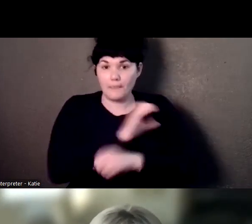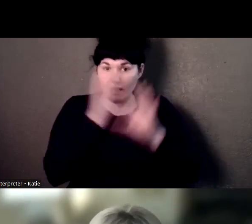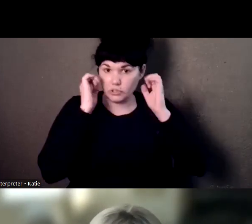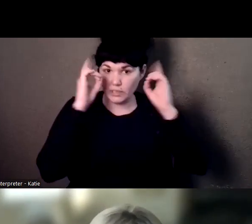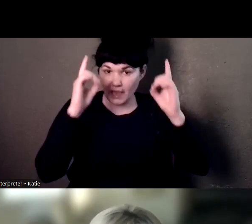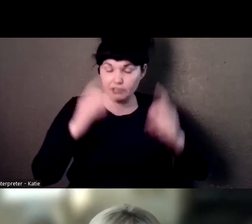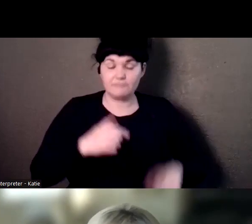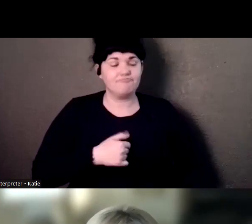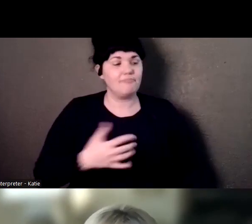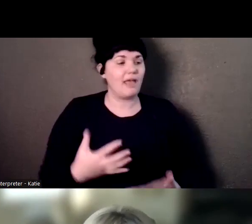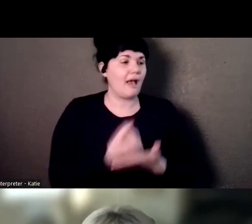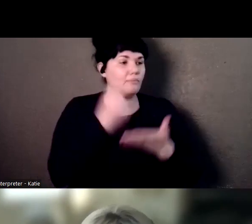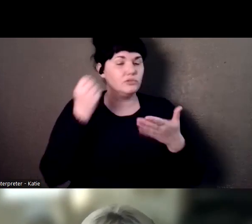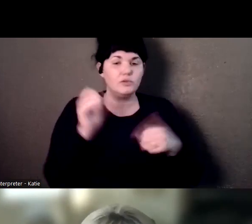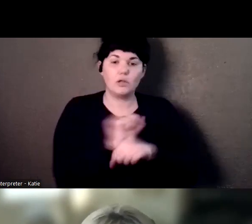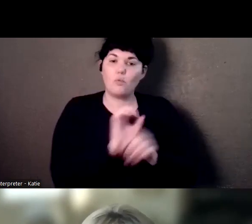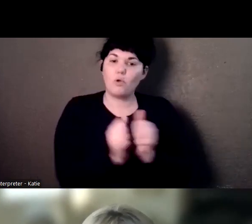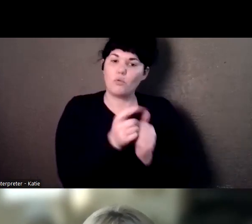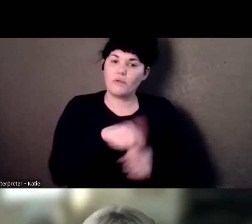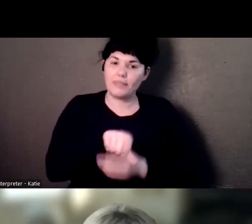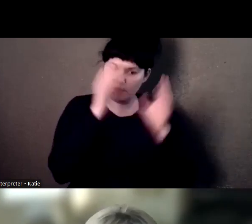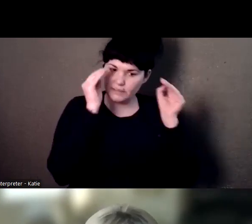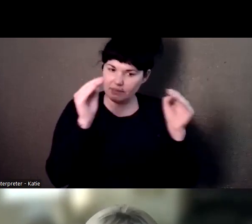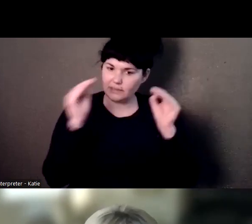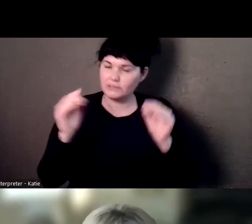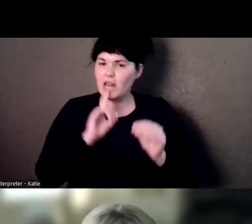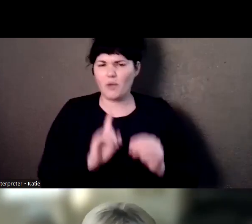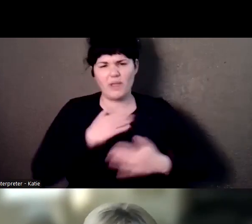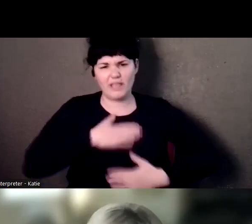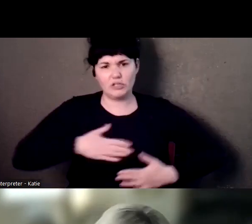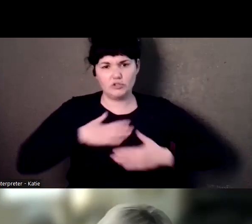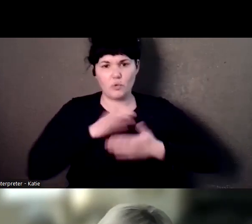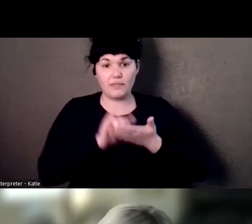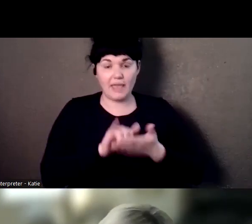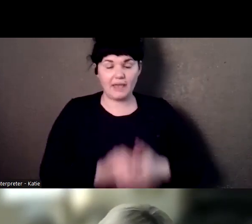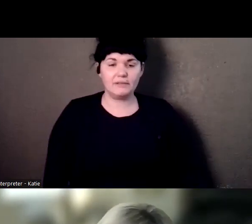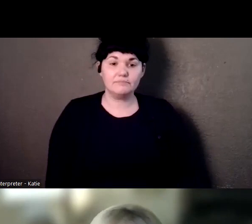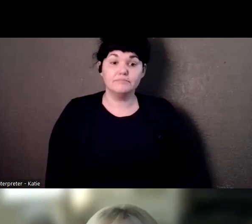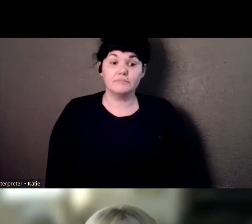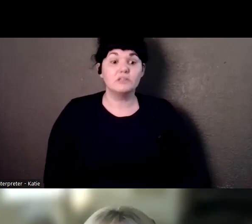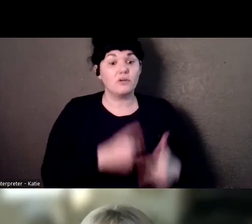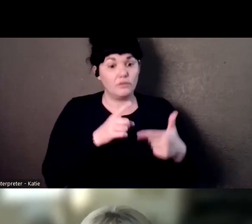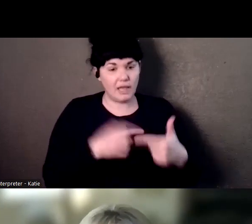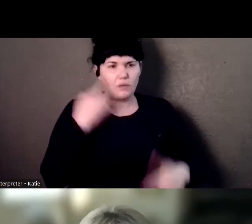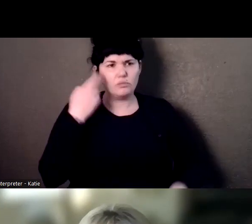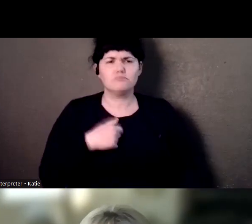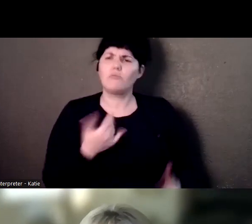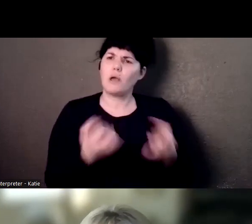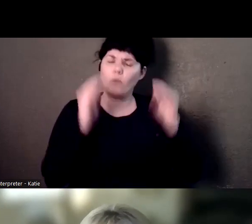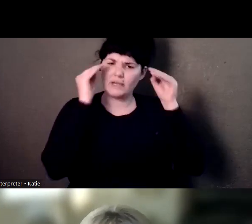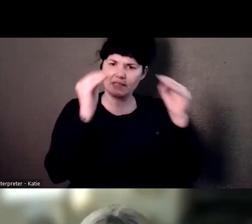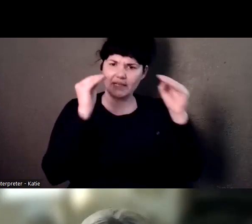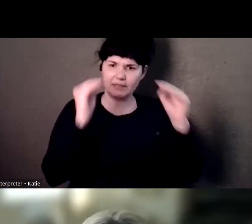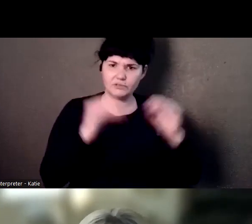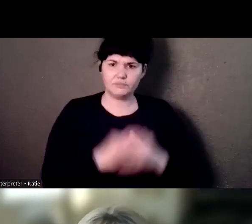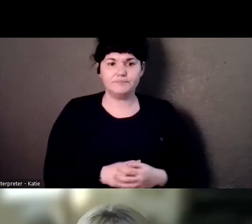and teach them things. And I really enjoyed that. So from that, I knew I wanted to teach. So I took a job as